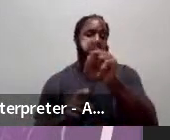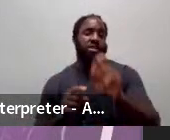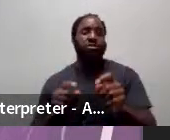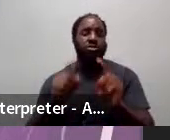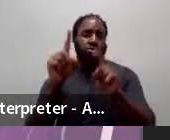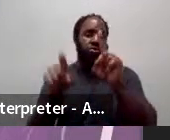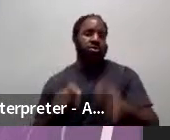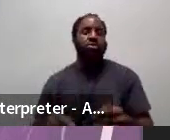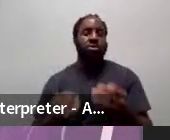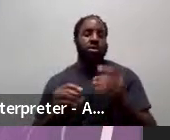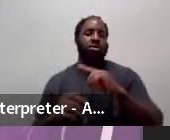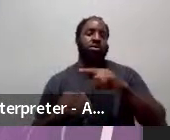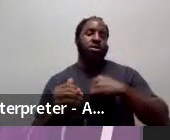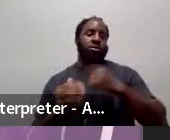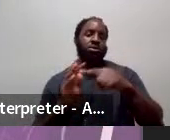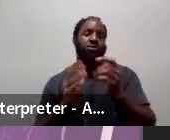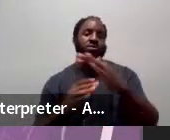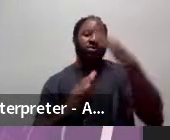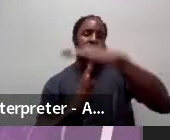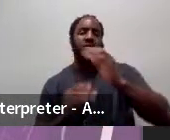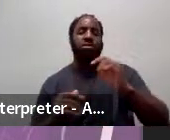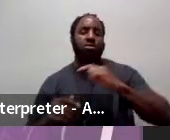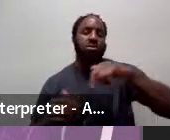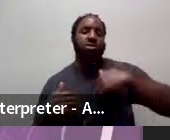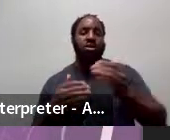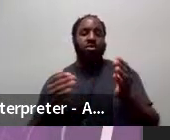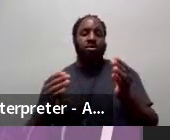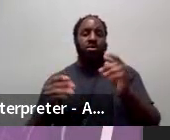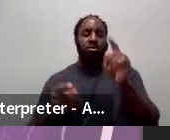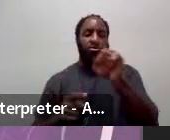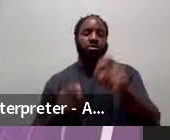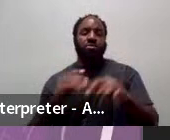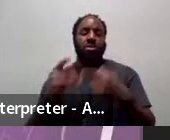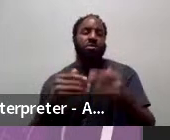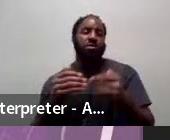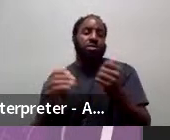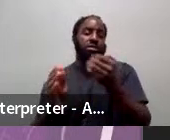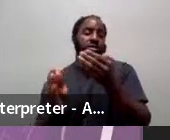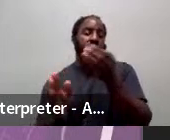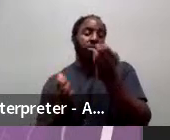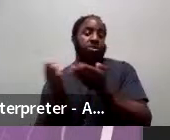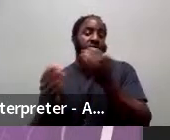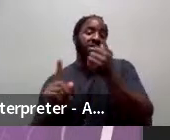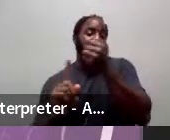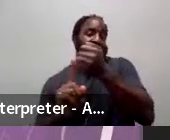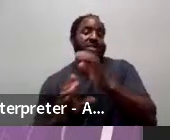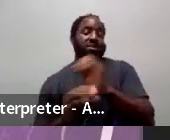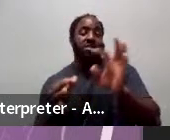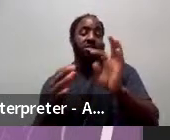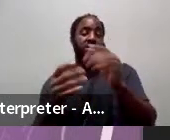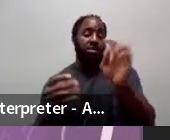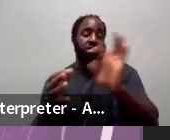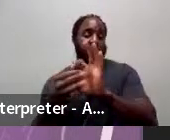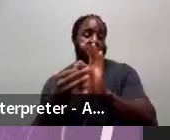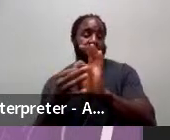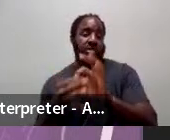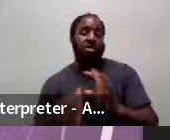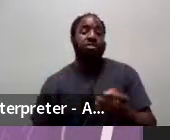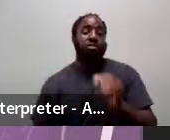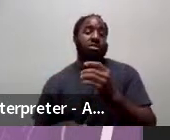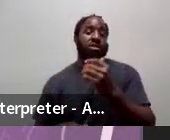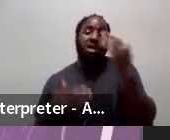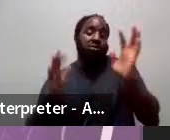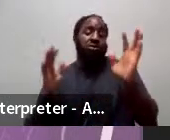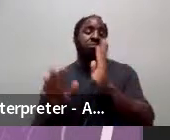at the top here. We have a couple of questions about the service itself and the connections. I don't want to speak for the